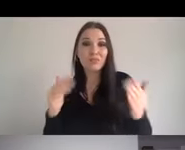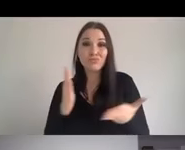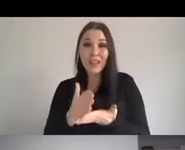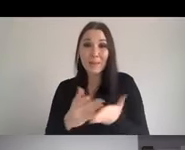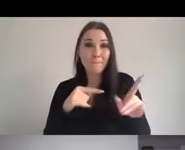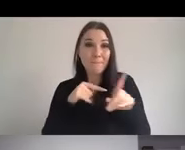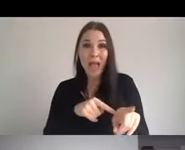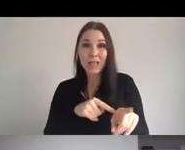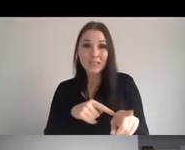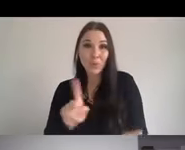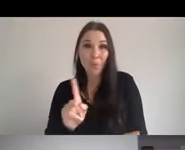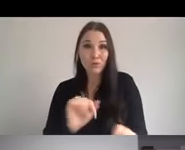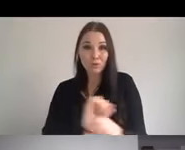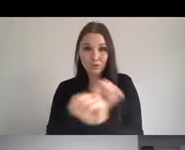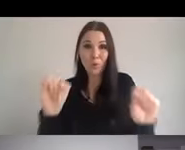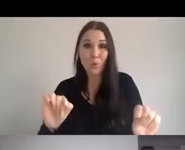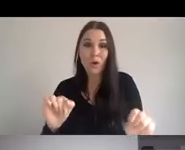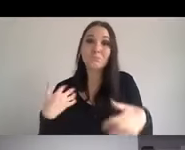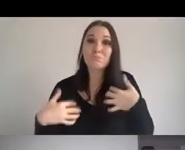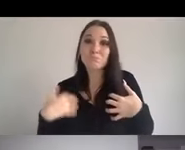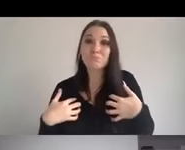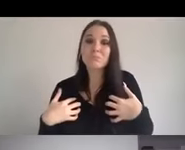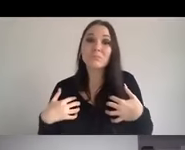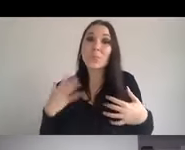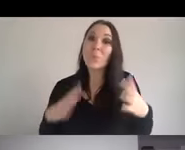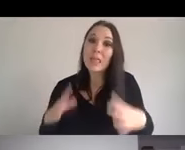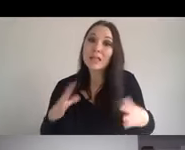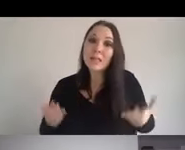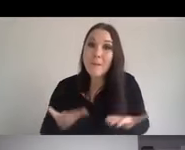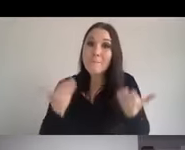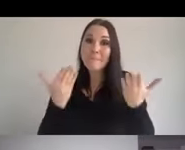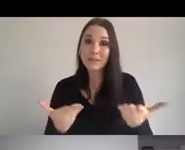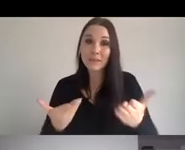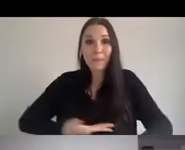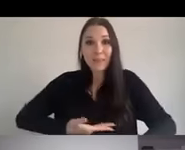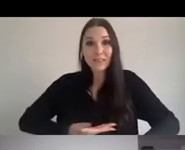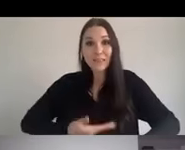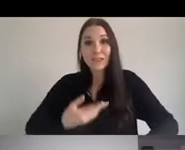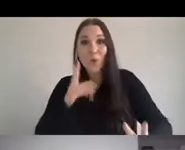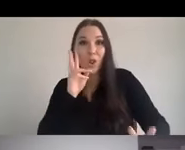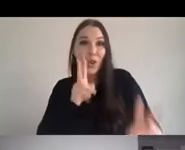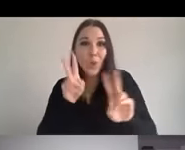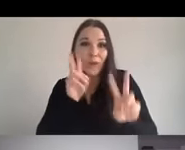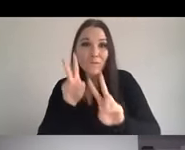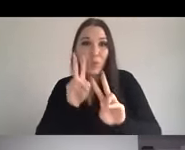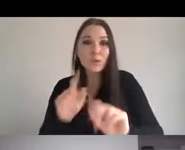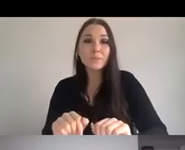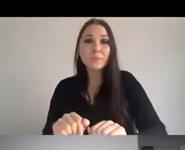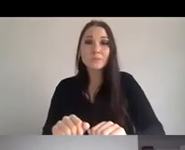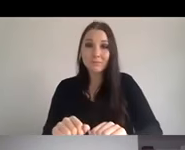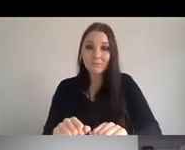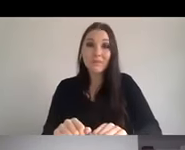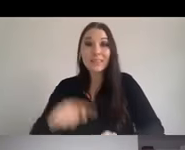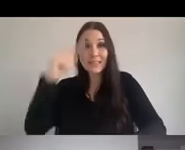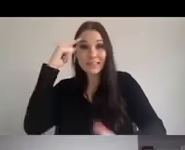on what you're willing to commit to as a business or what you're looking for. But I suppose when it comes to making these sort of